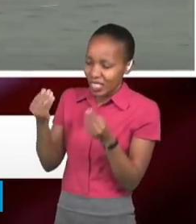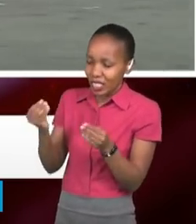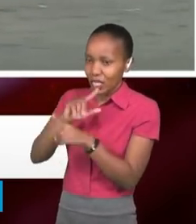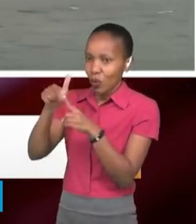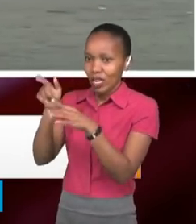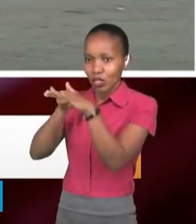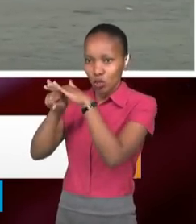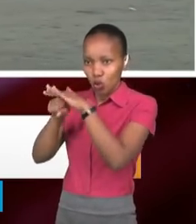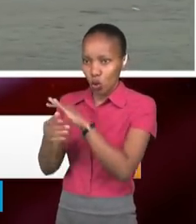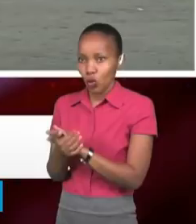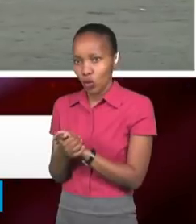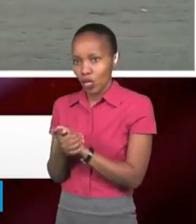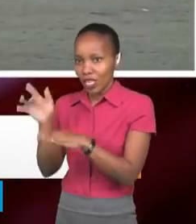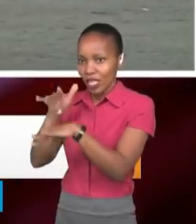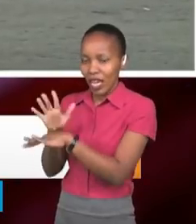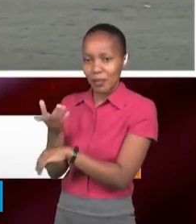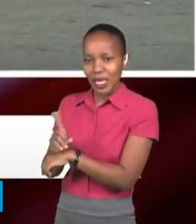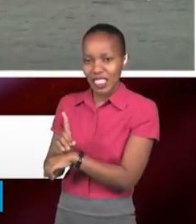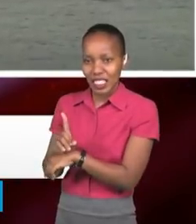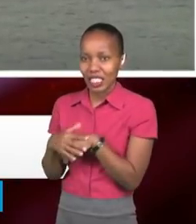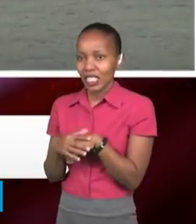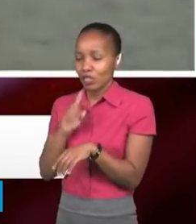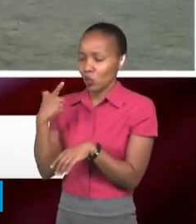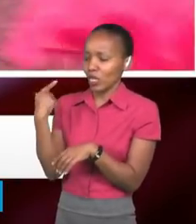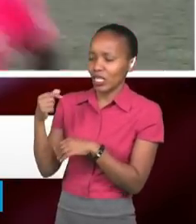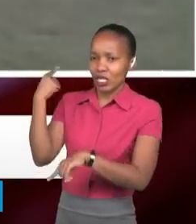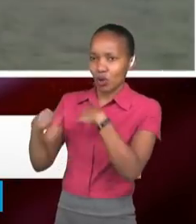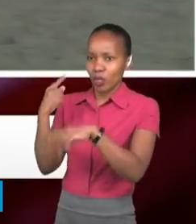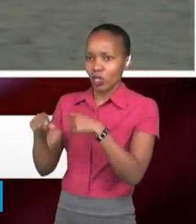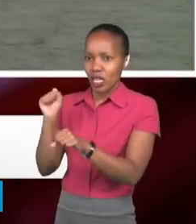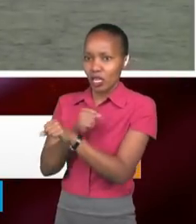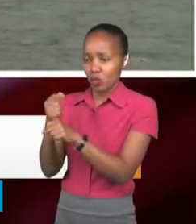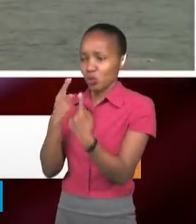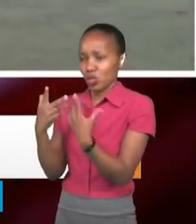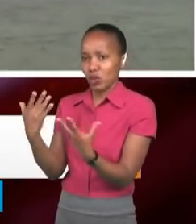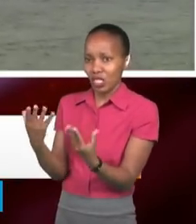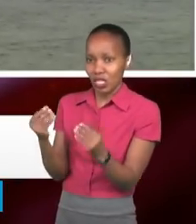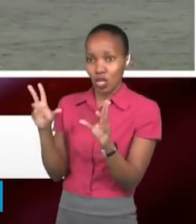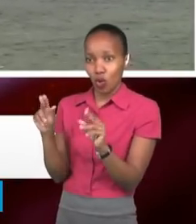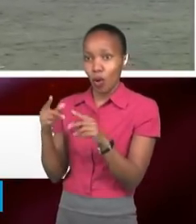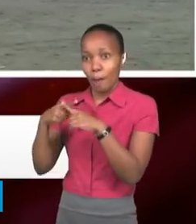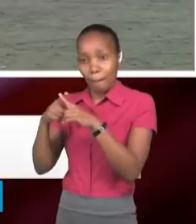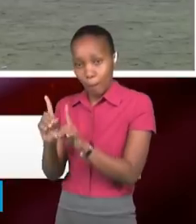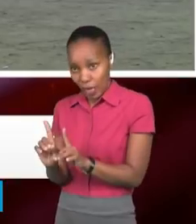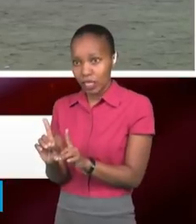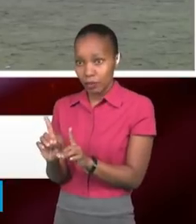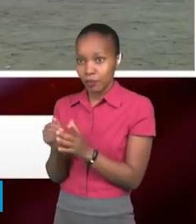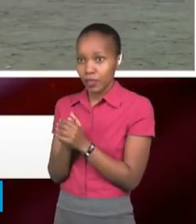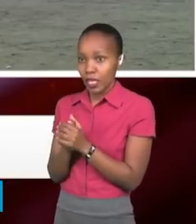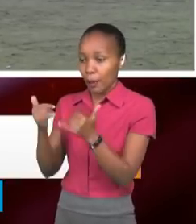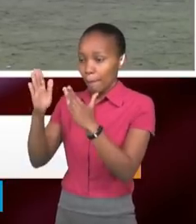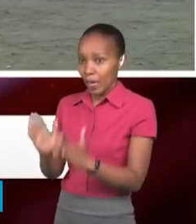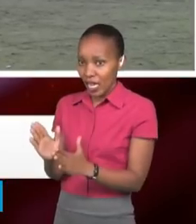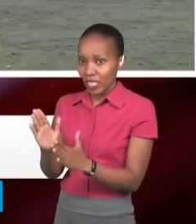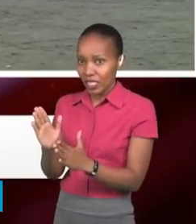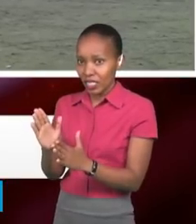score in the early minutes. Okay. So yesterday's game, I can't really say it was an easy game, but the boys are just